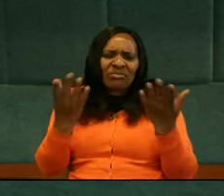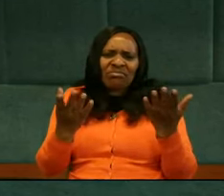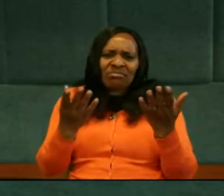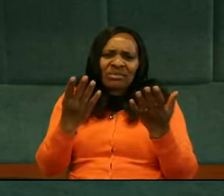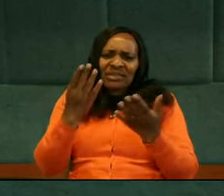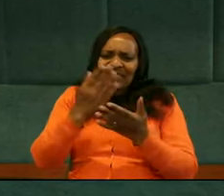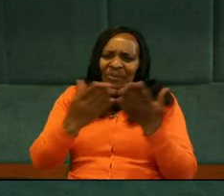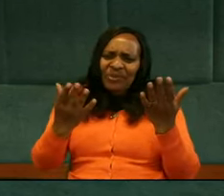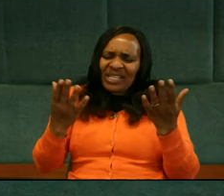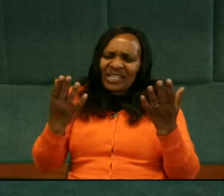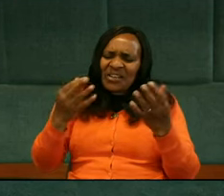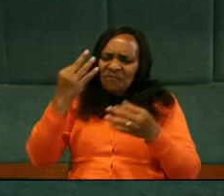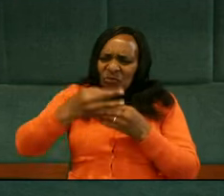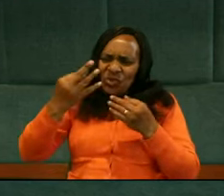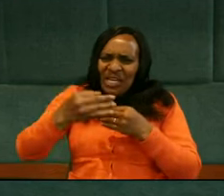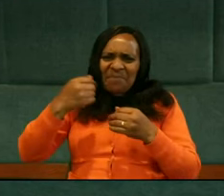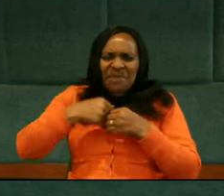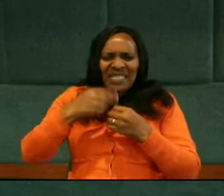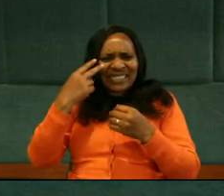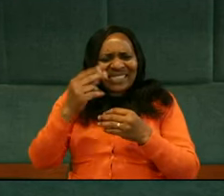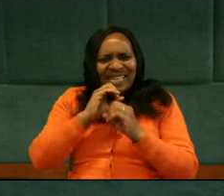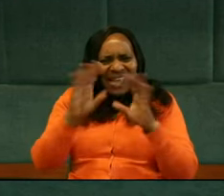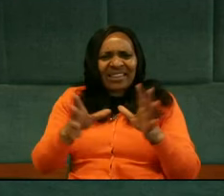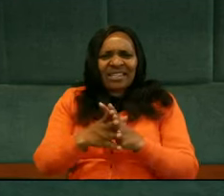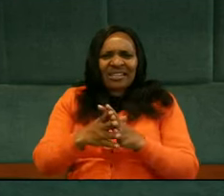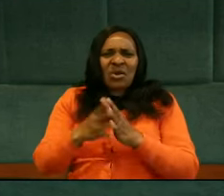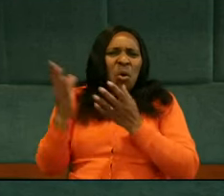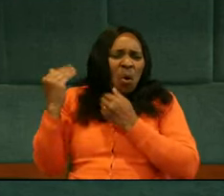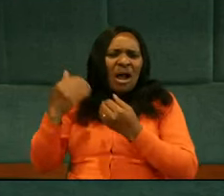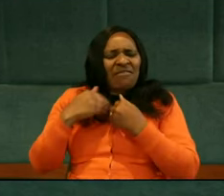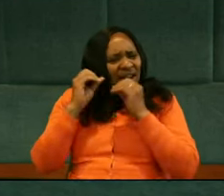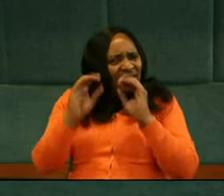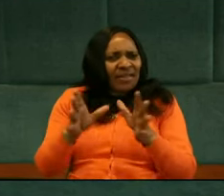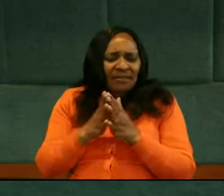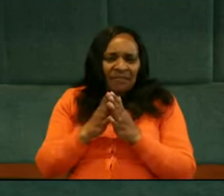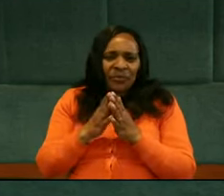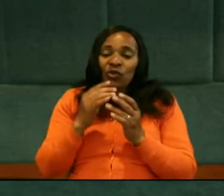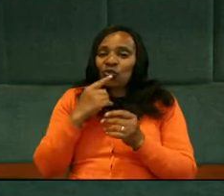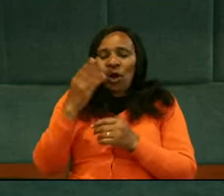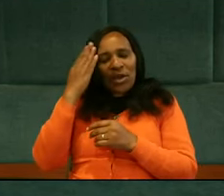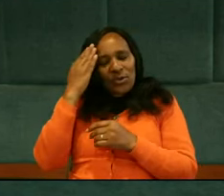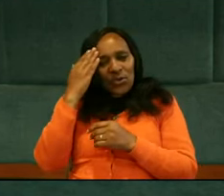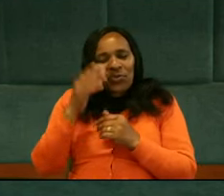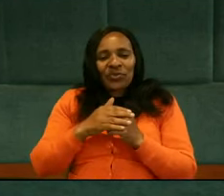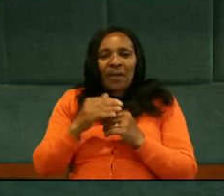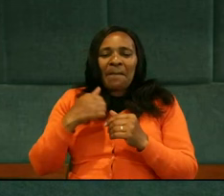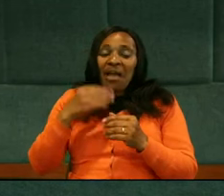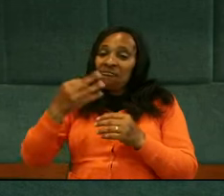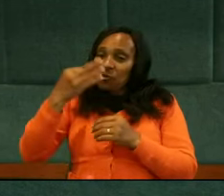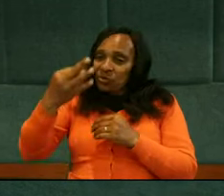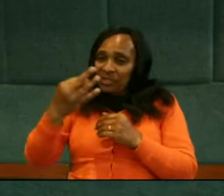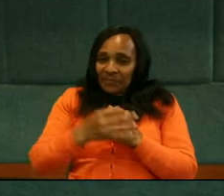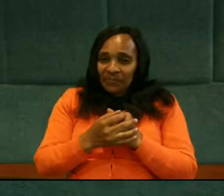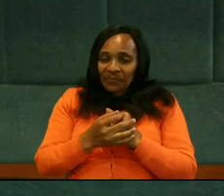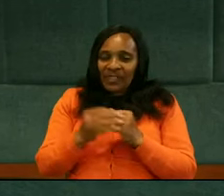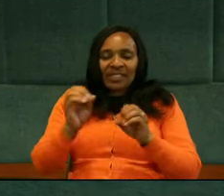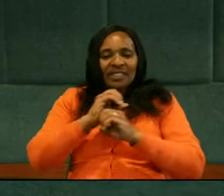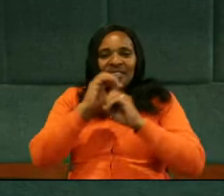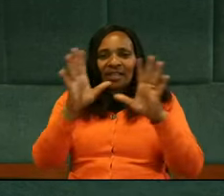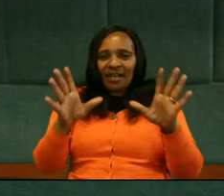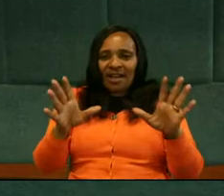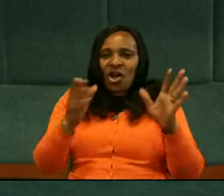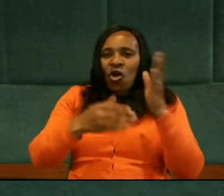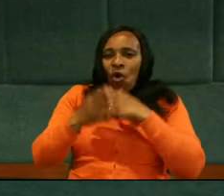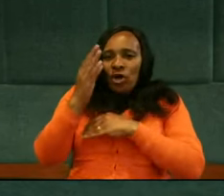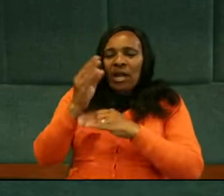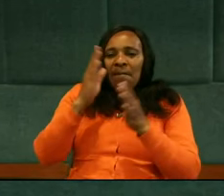just clouds the future that's ahead of us, and we tend to lose hope in that. So I know that my future is clear, and God